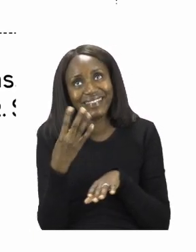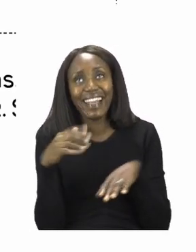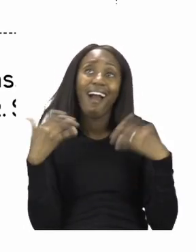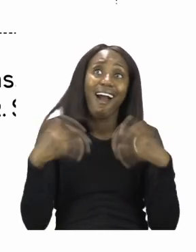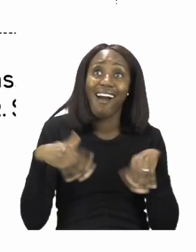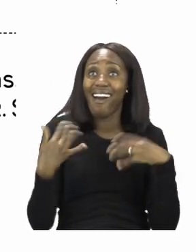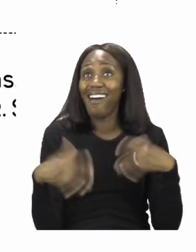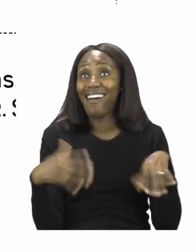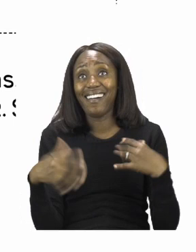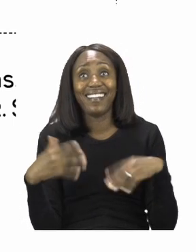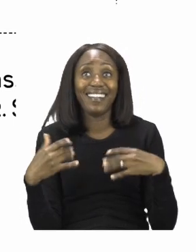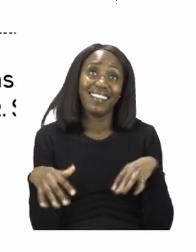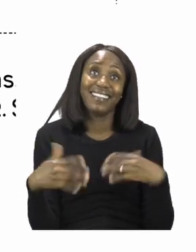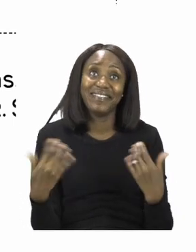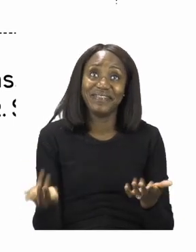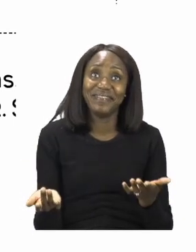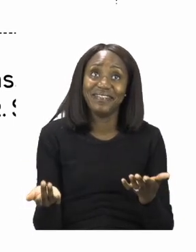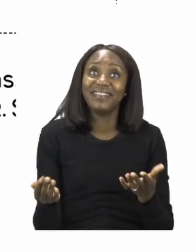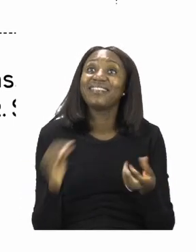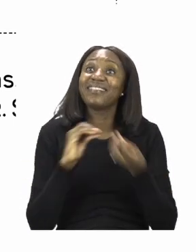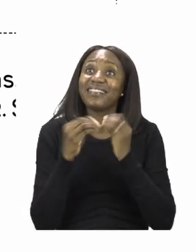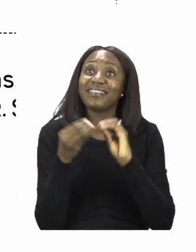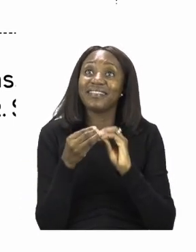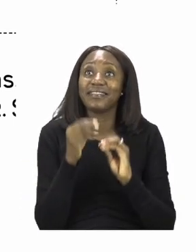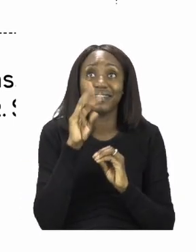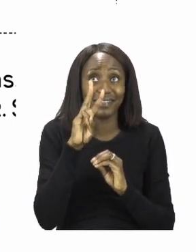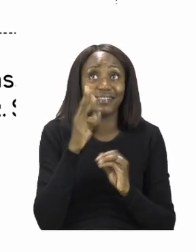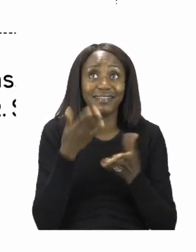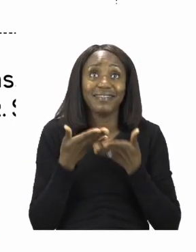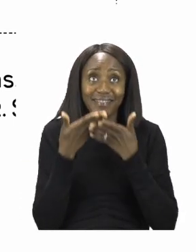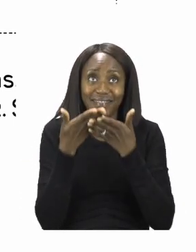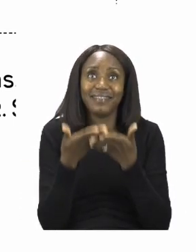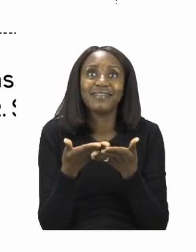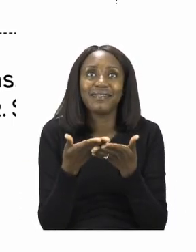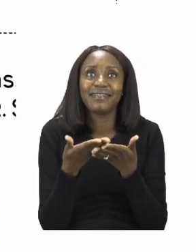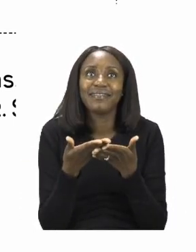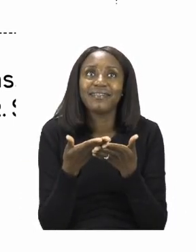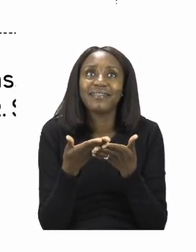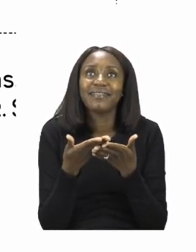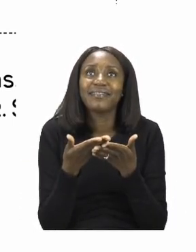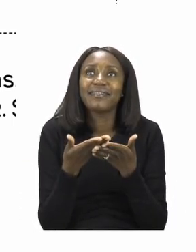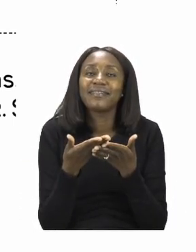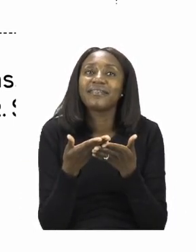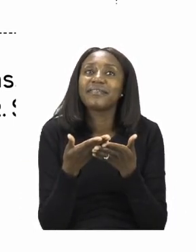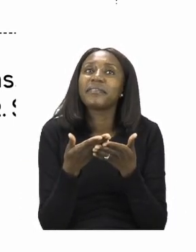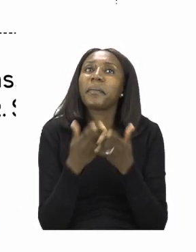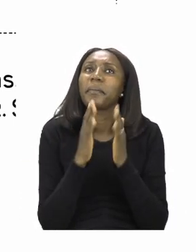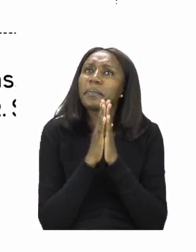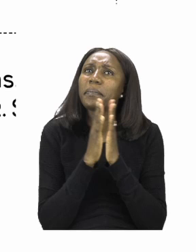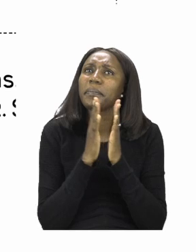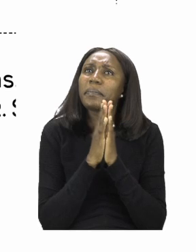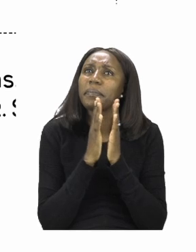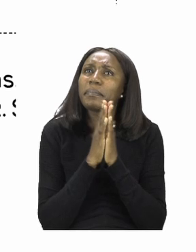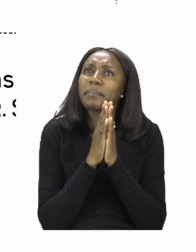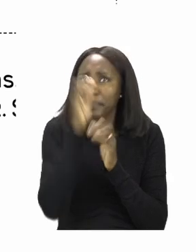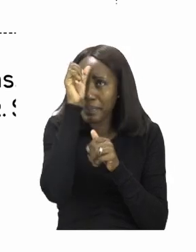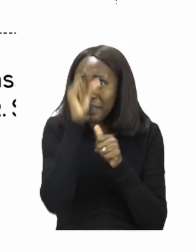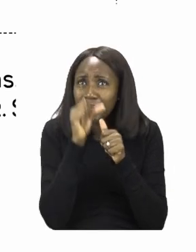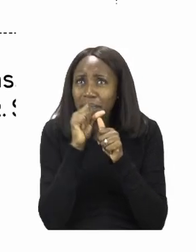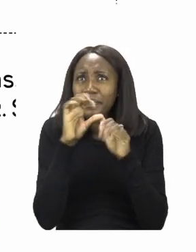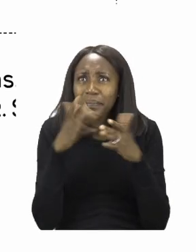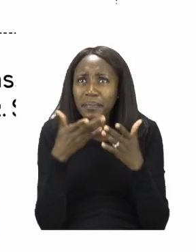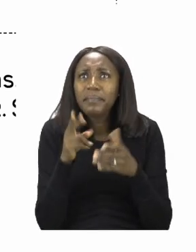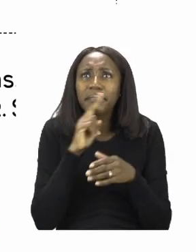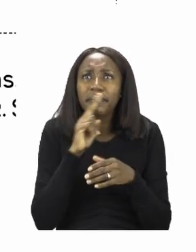Now, we're going to do number 3 together. And before we read it, we need to remember how to do a problem-solving